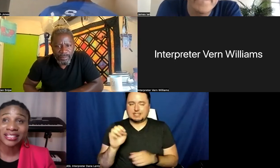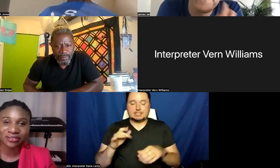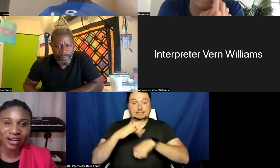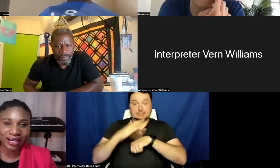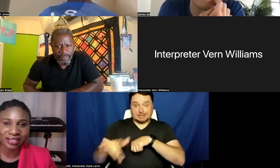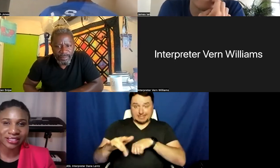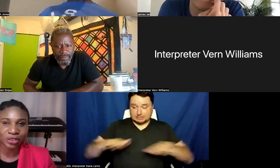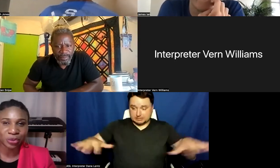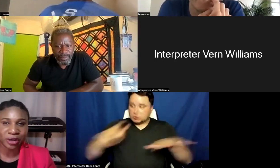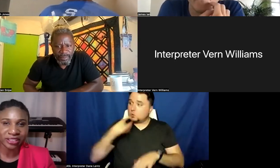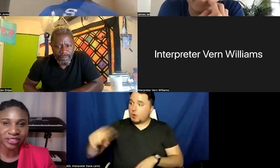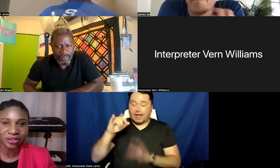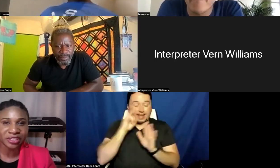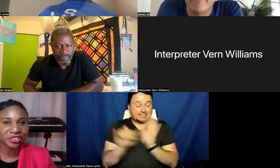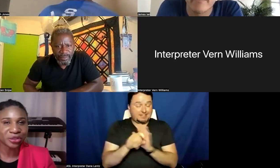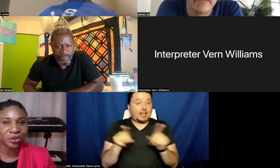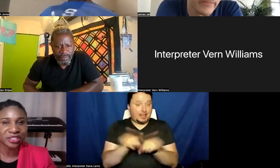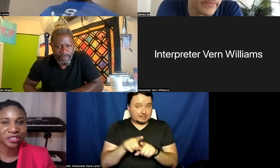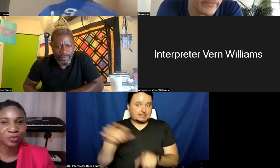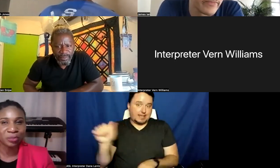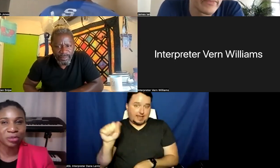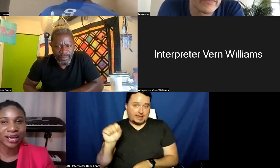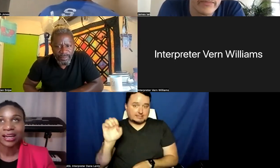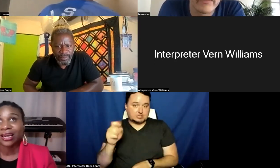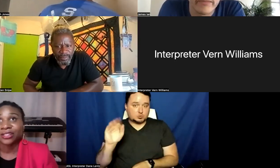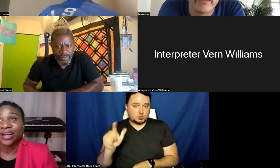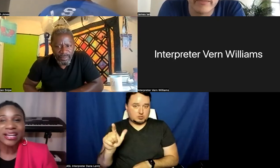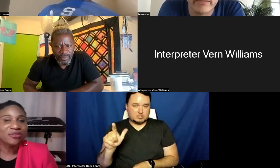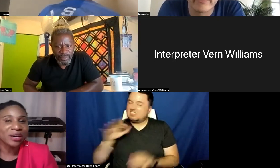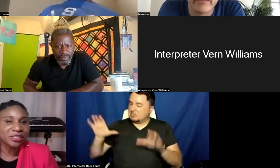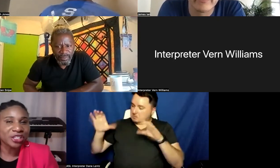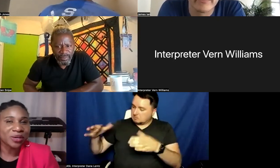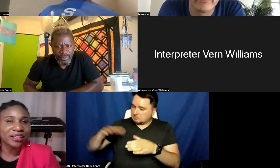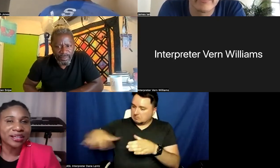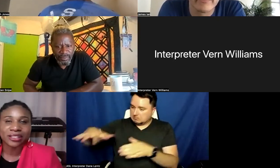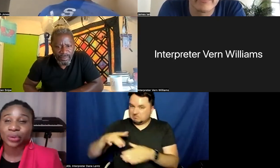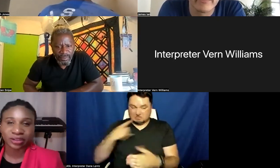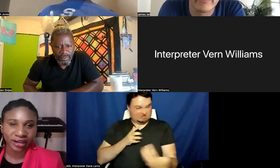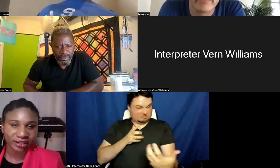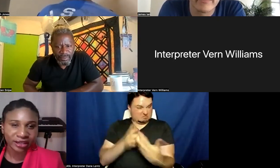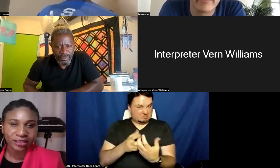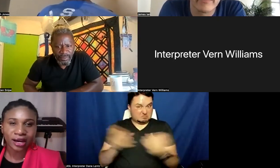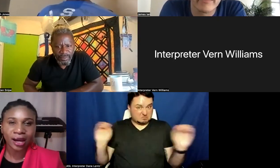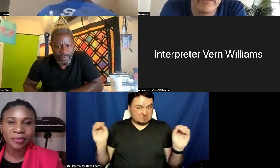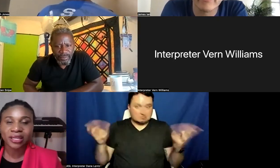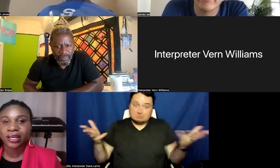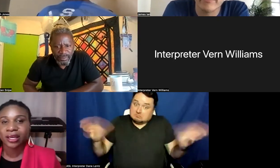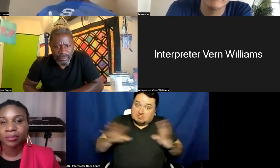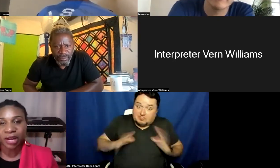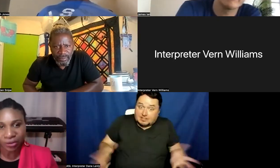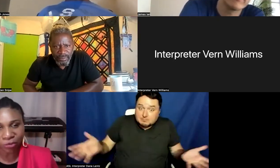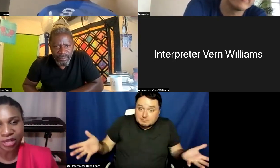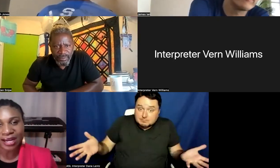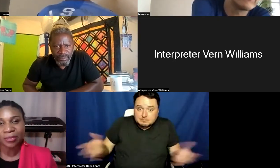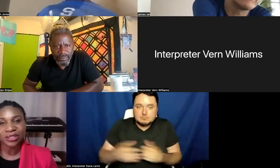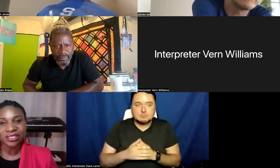actually identify as asexual, right? So there is just a whole contingent of people that don't identify with sexuality, and that's totally fine.